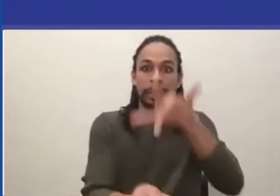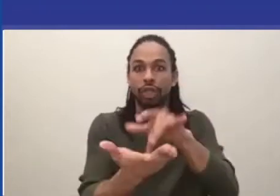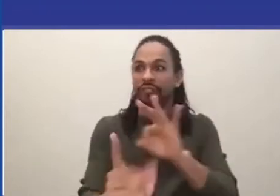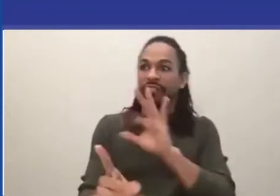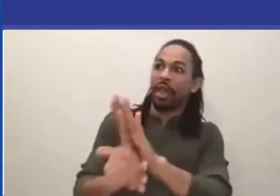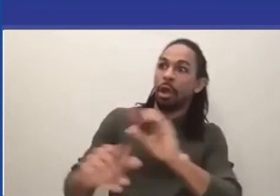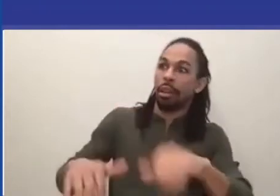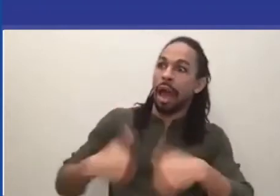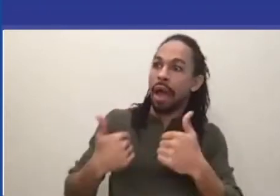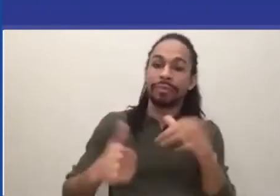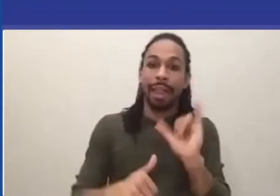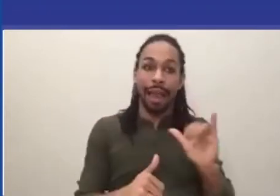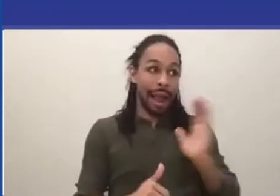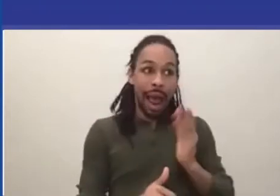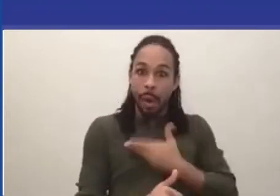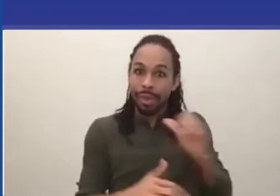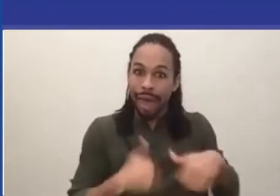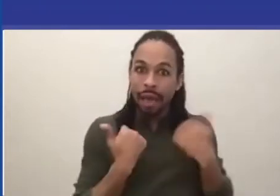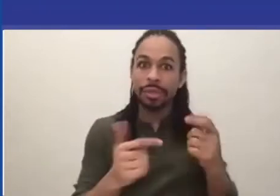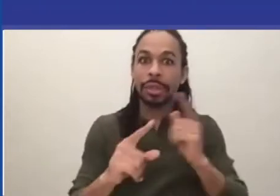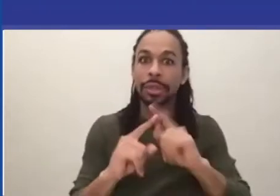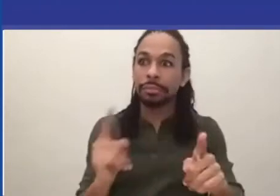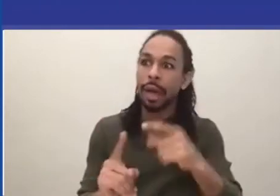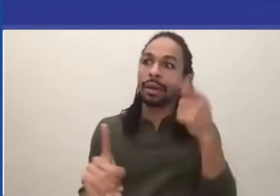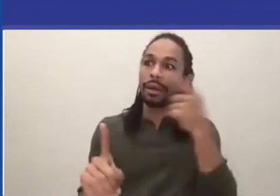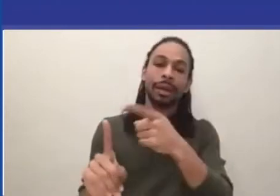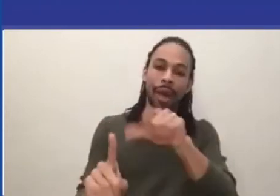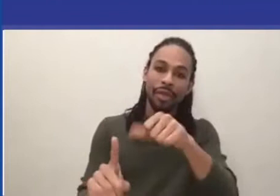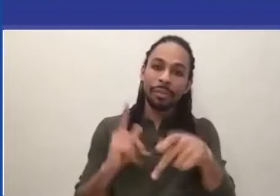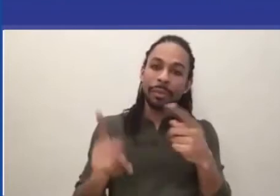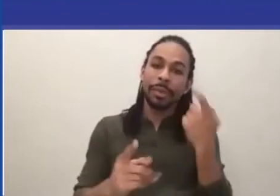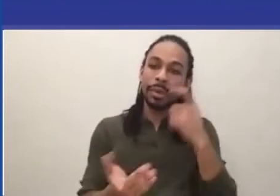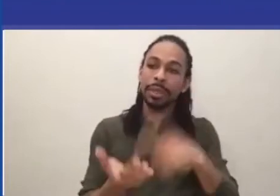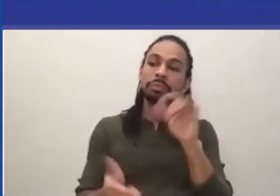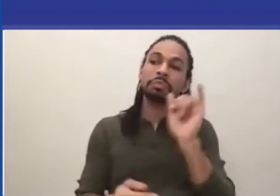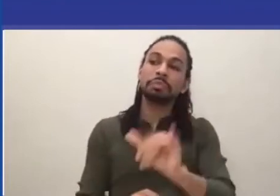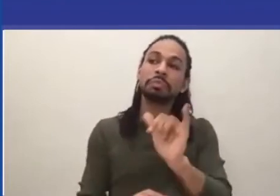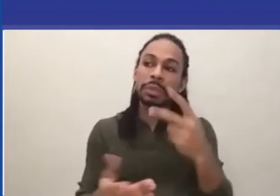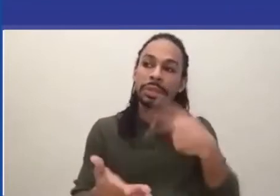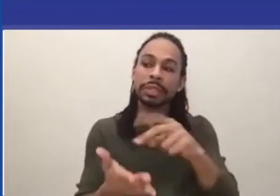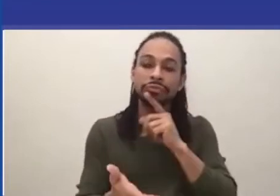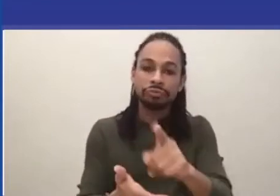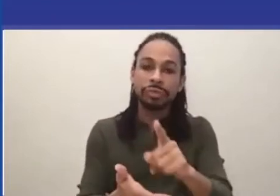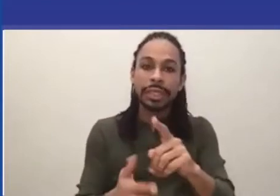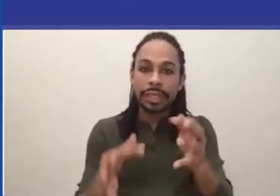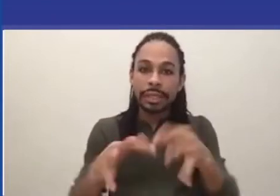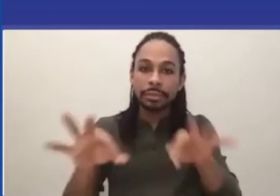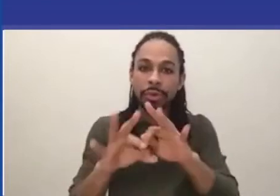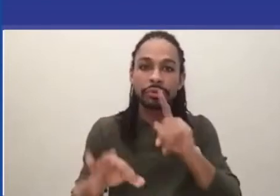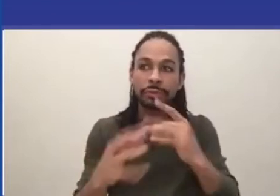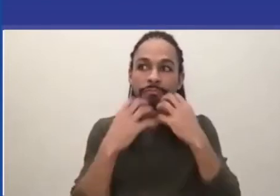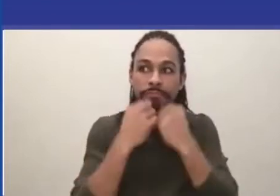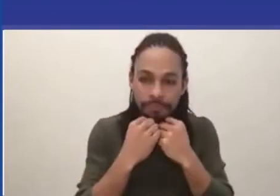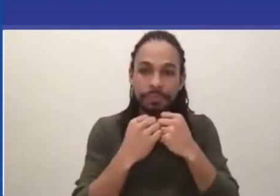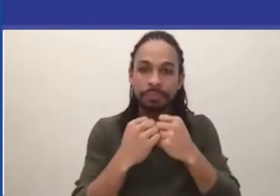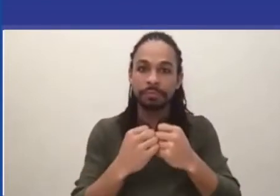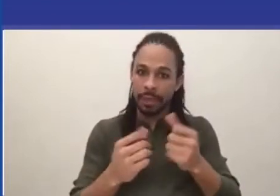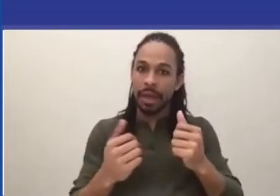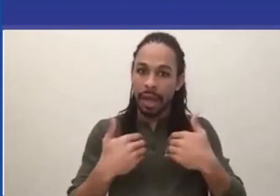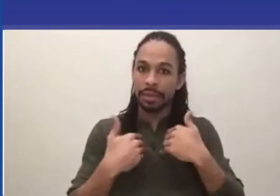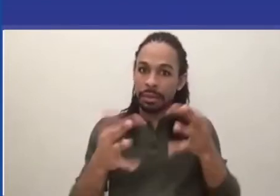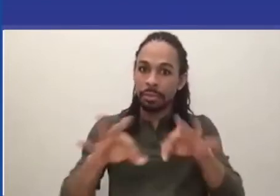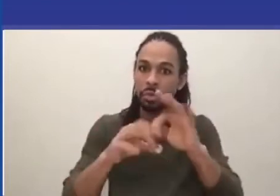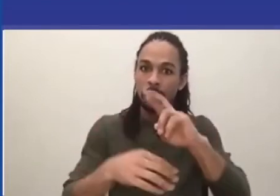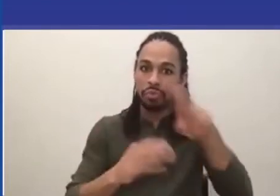important, and what a role it plays in their lives. I've seen through, my dance company, as we've